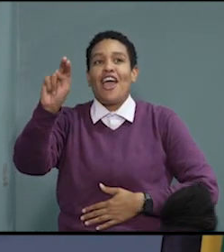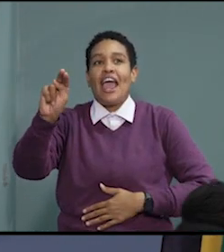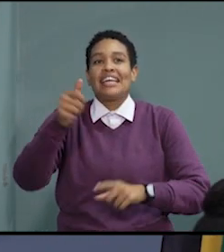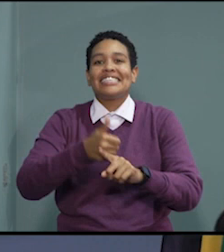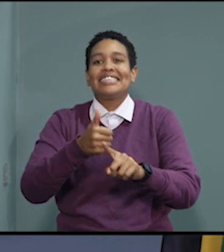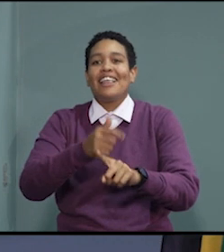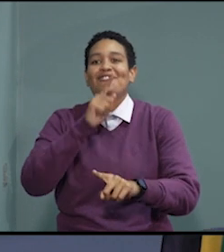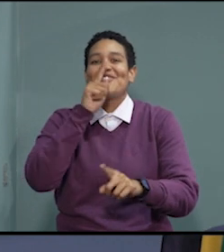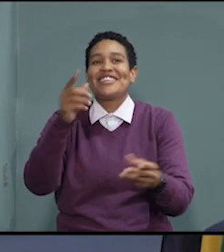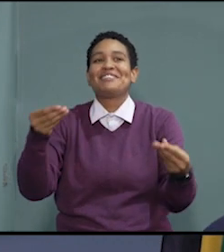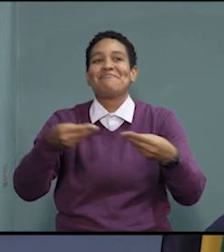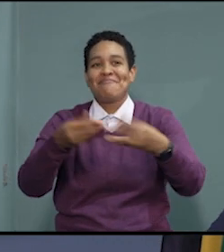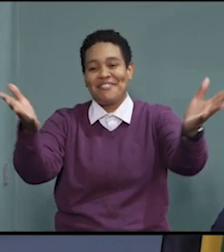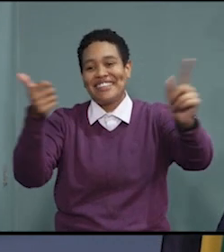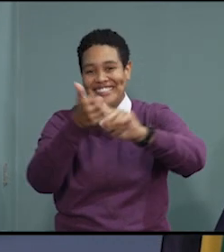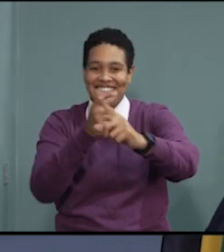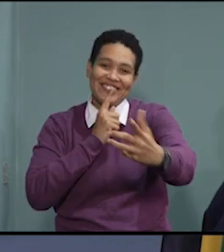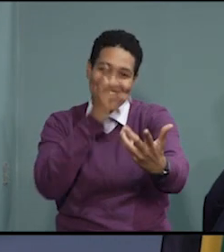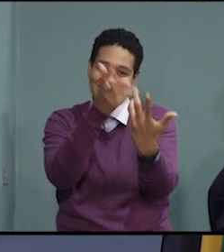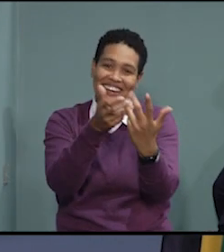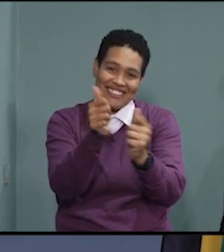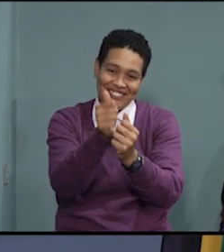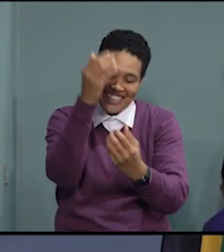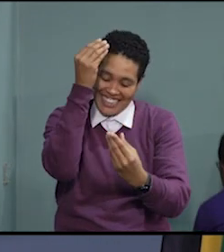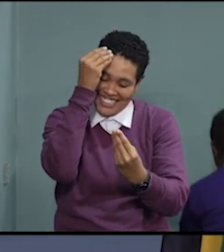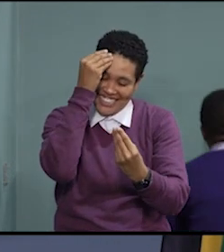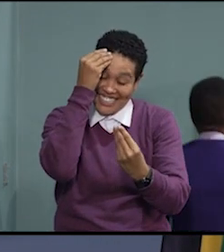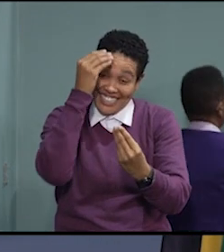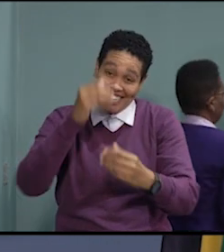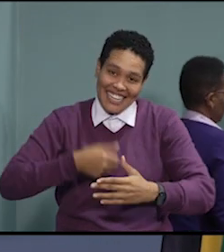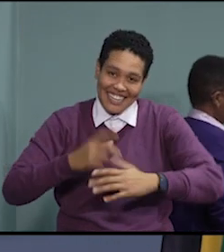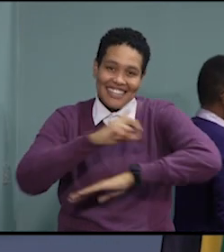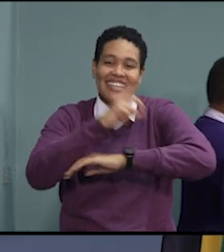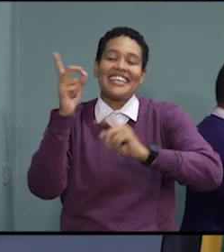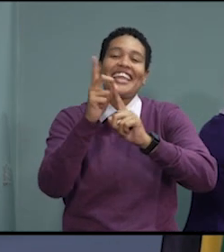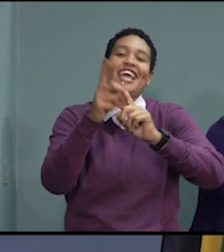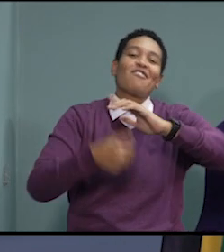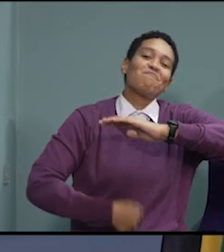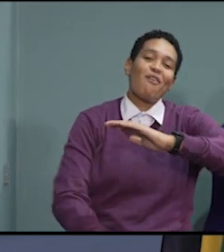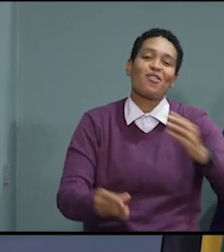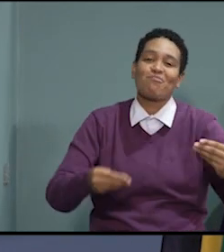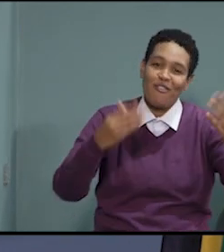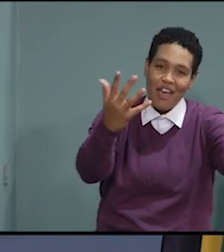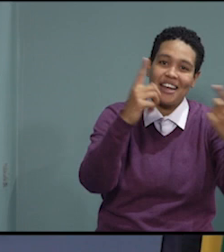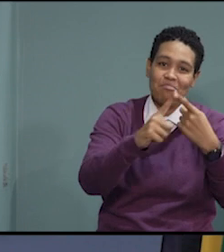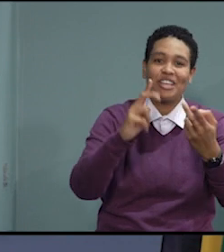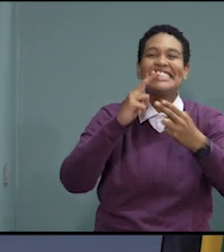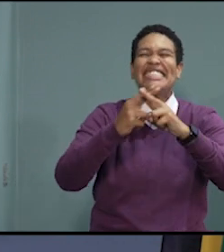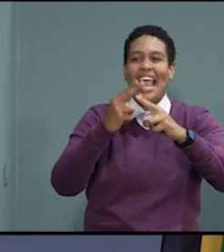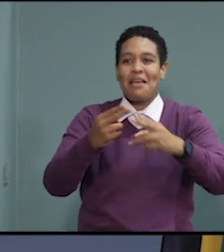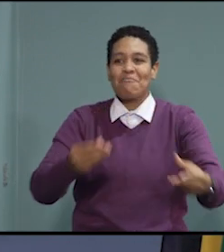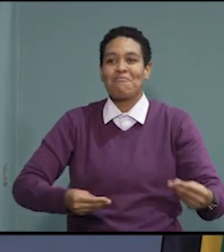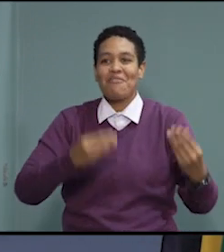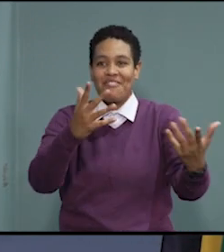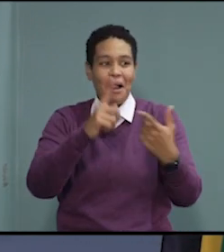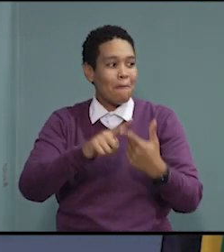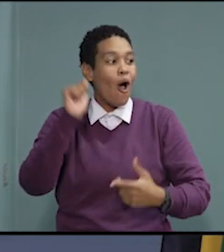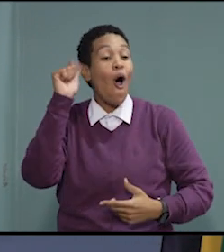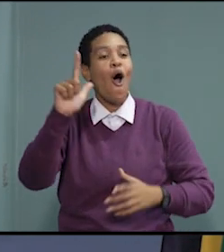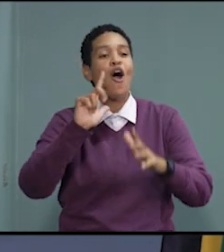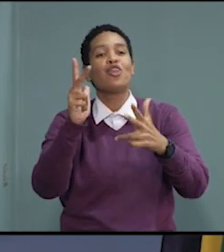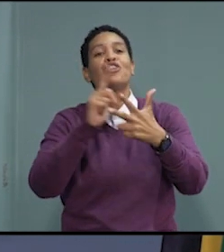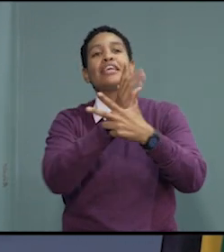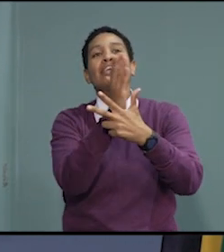provided matches with the date of birth provided and the name provided, and all three of those